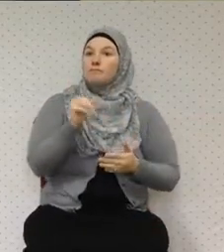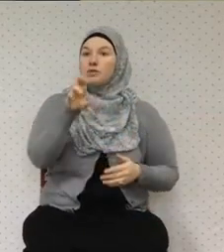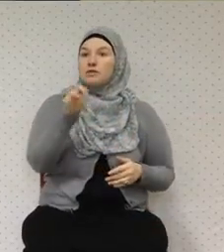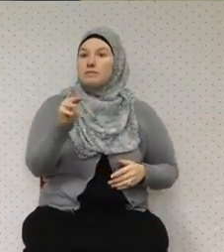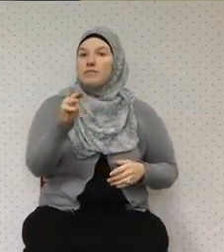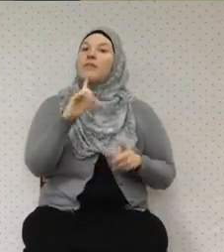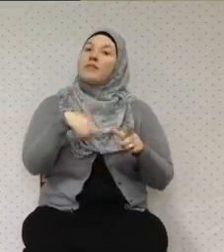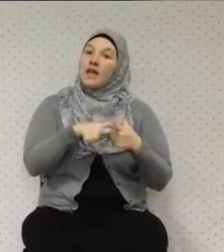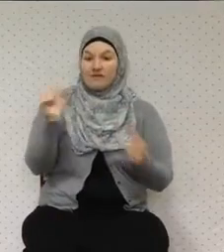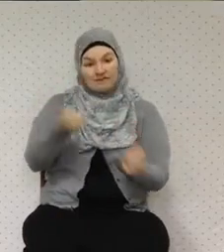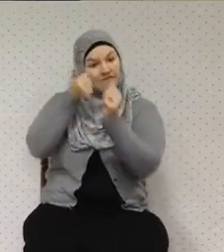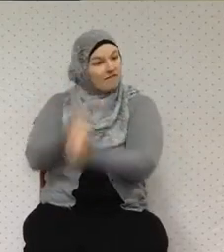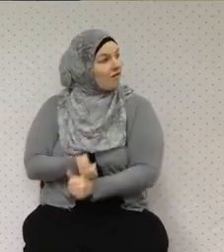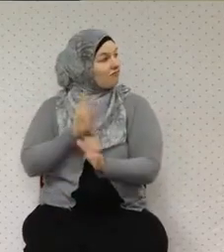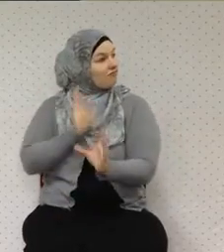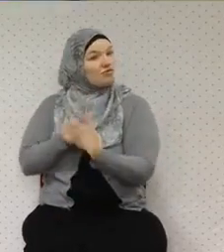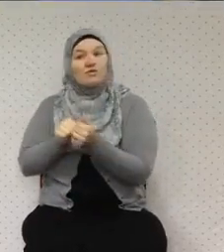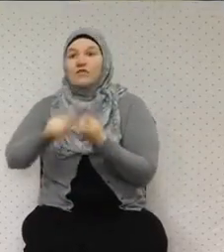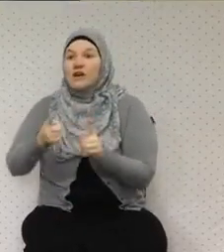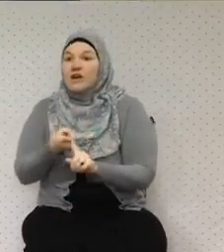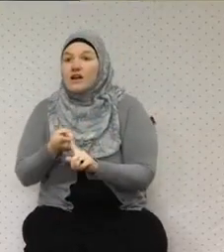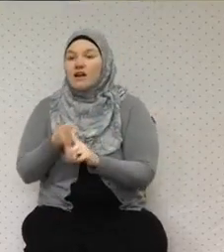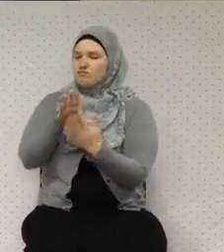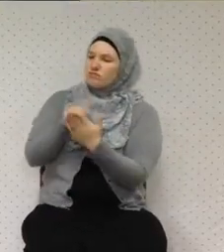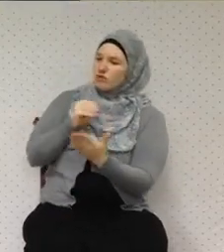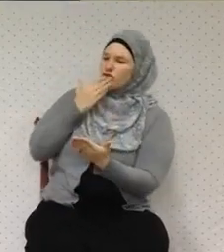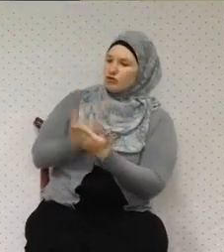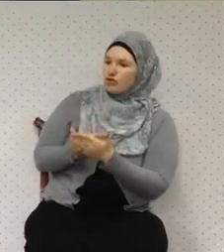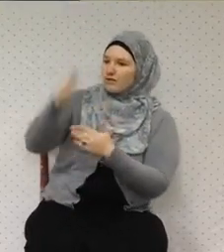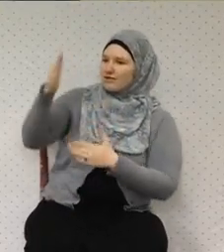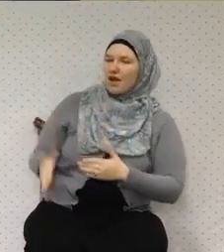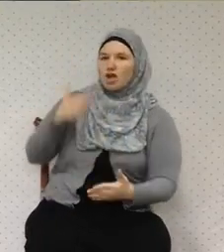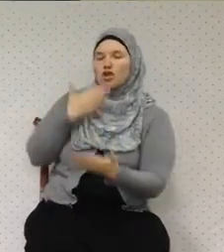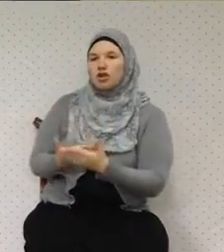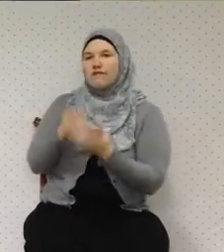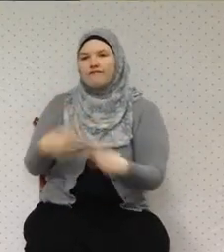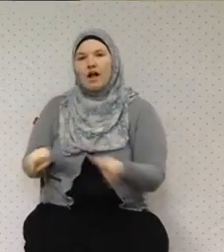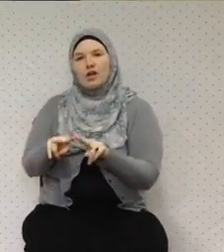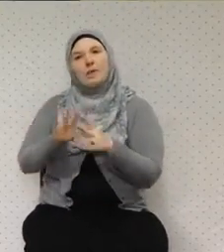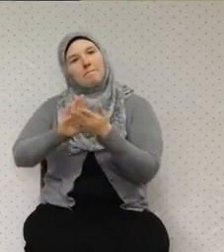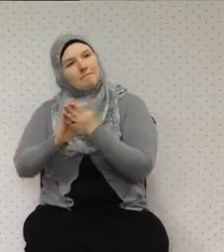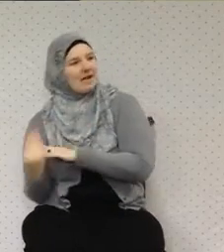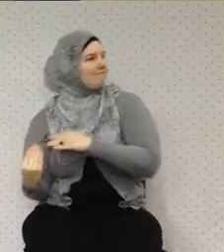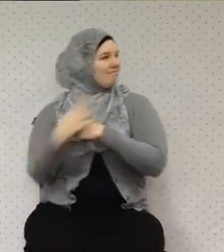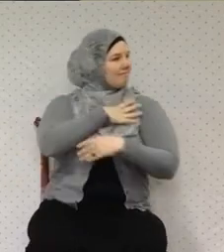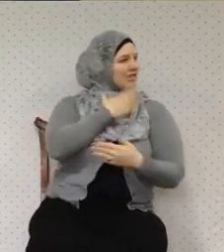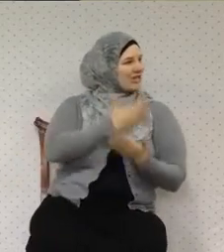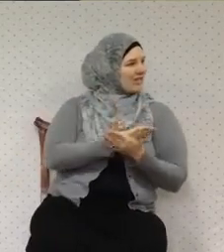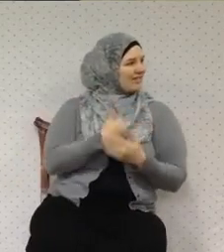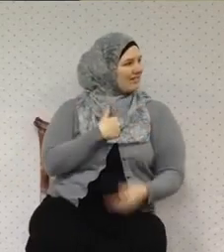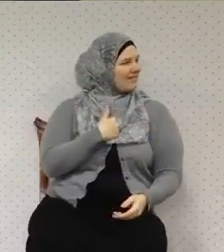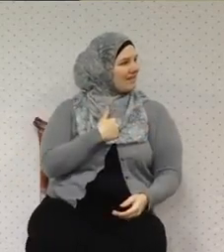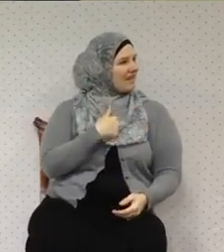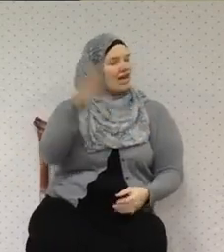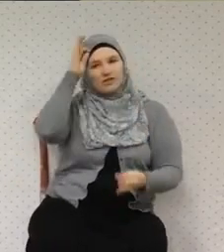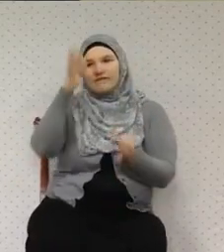Muslim, then if you follow him and imitate his good side, you become like him